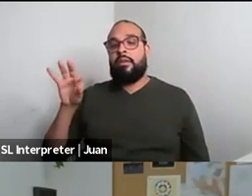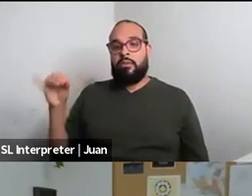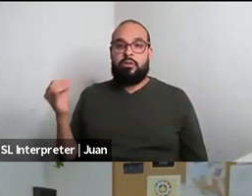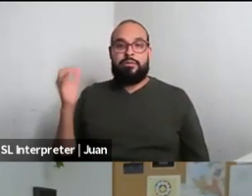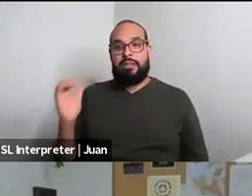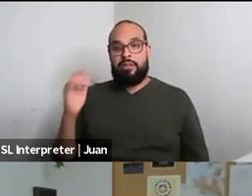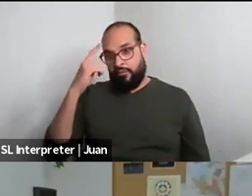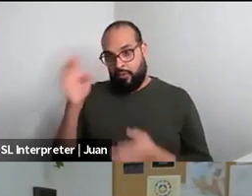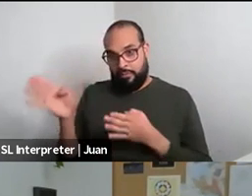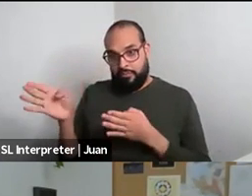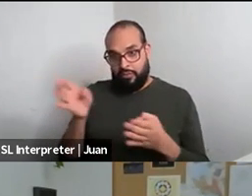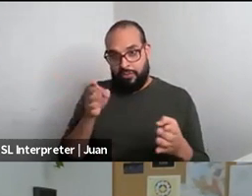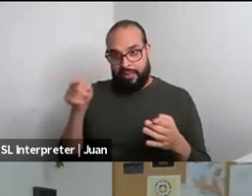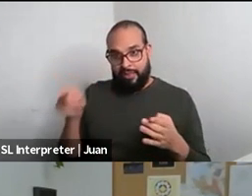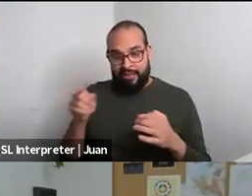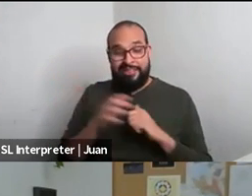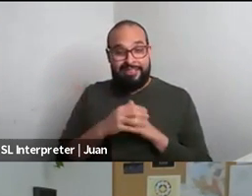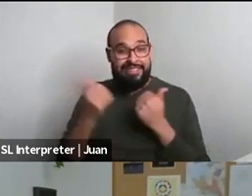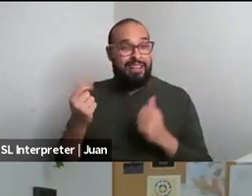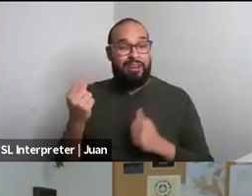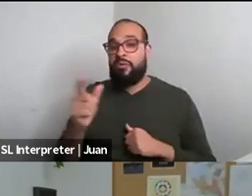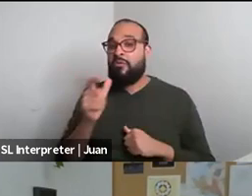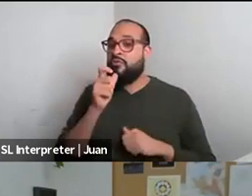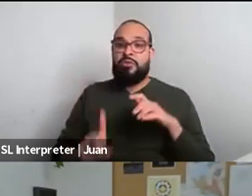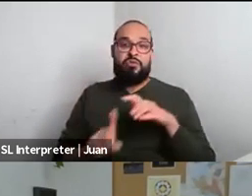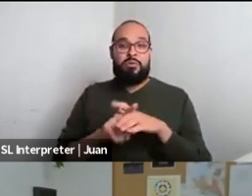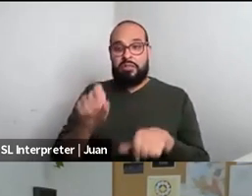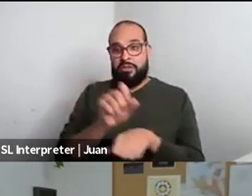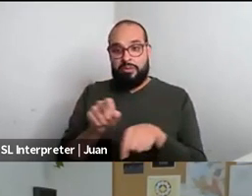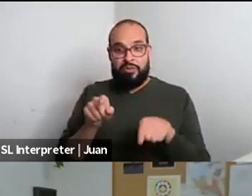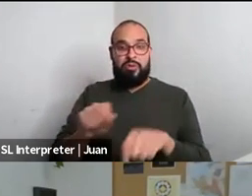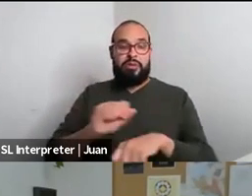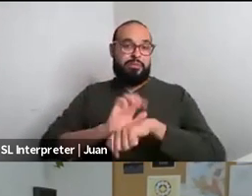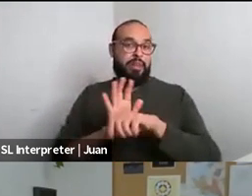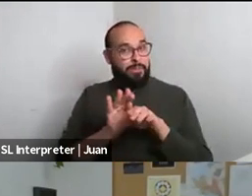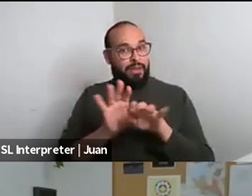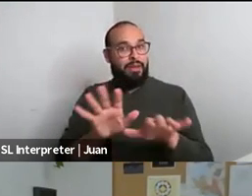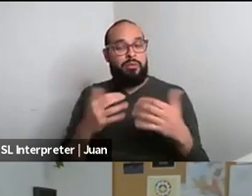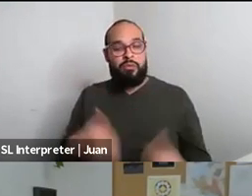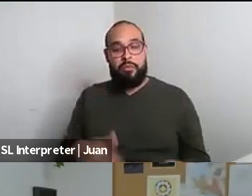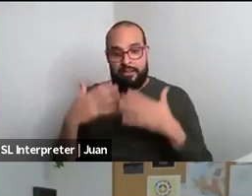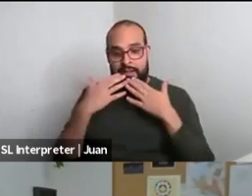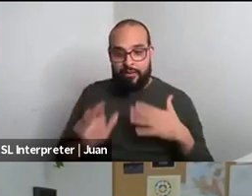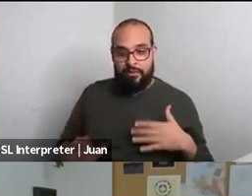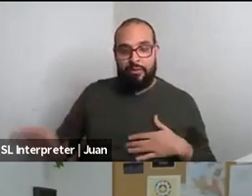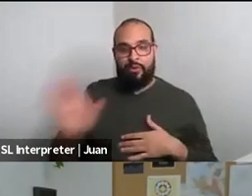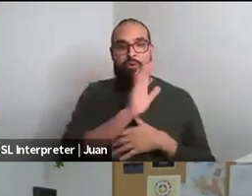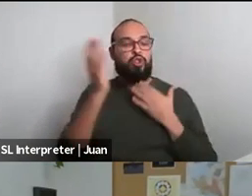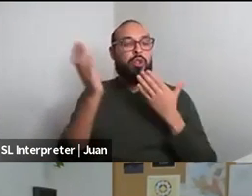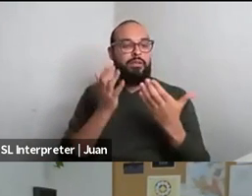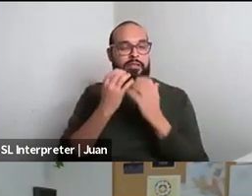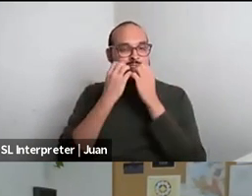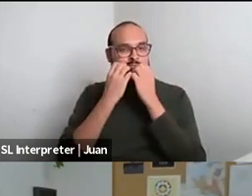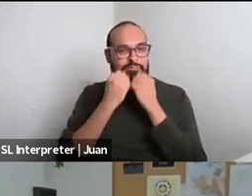organizing this. And everybody who shows up at work during a pandemic, we thank you for your service and your care and